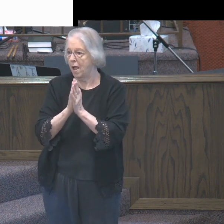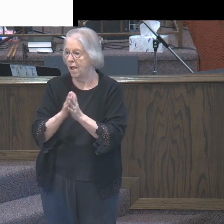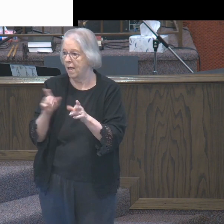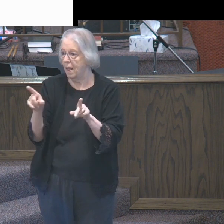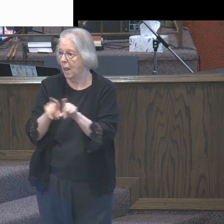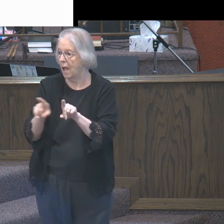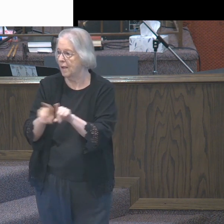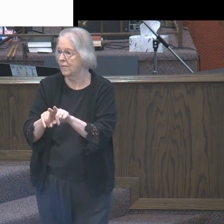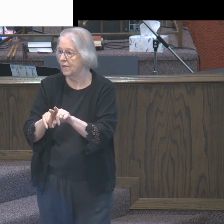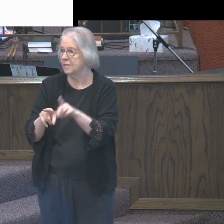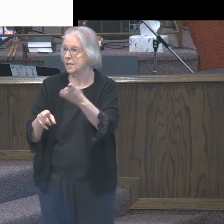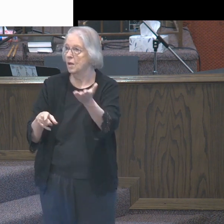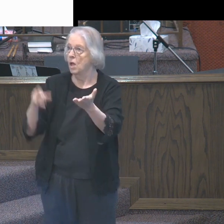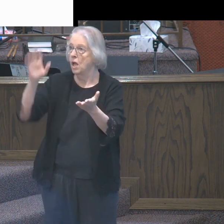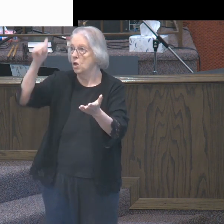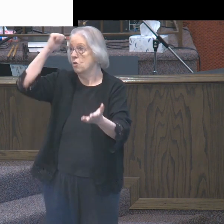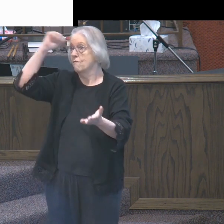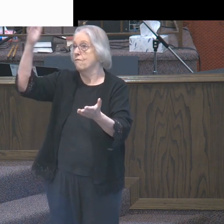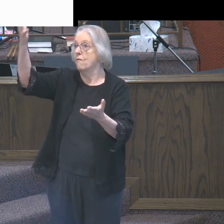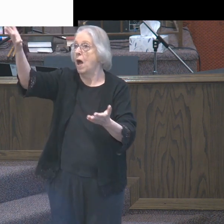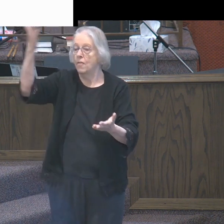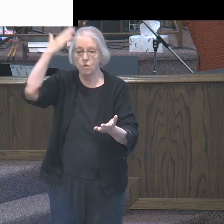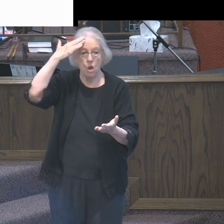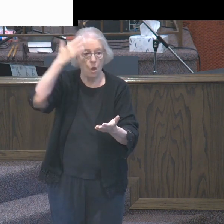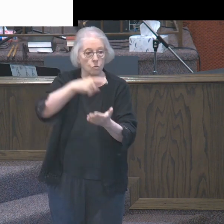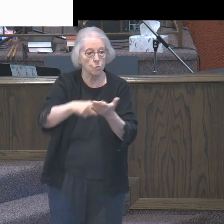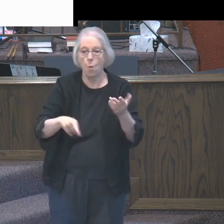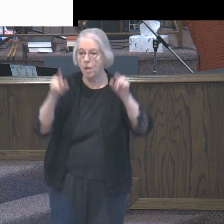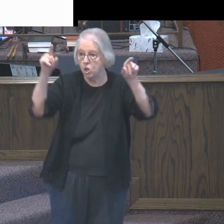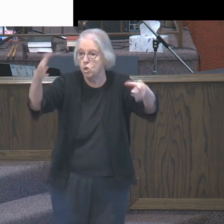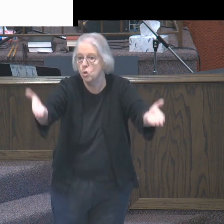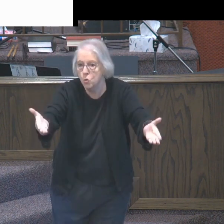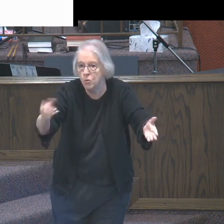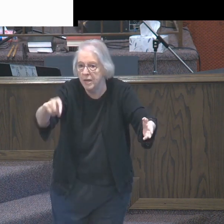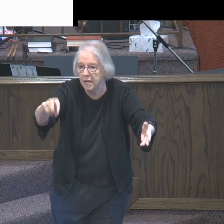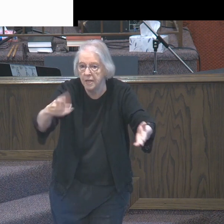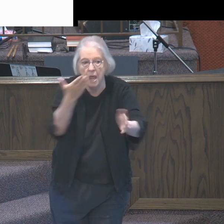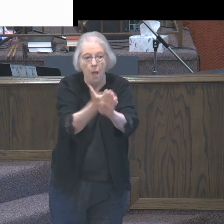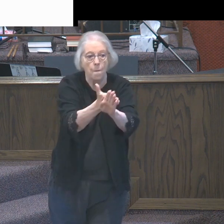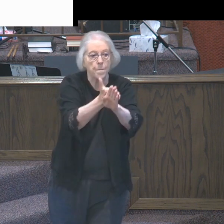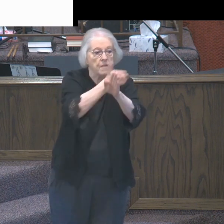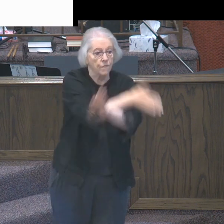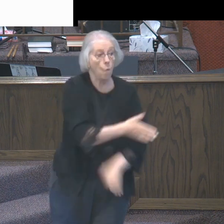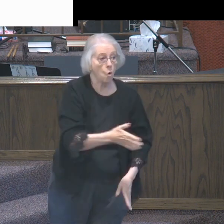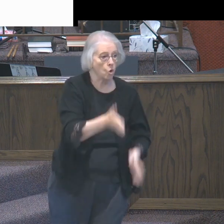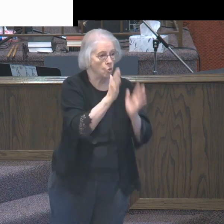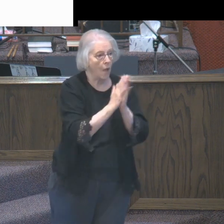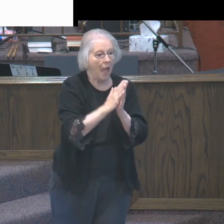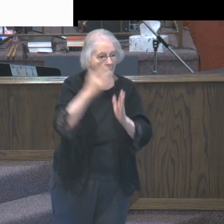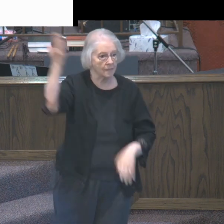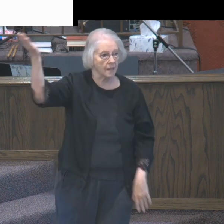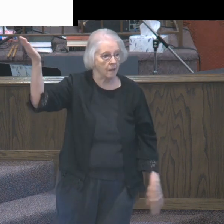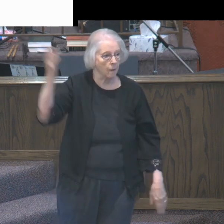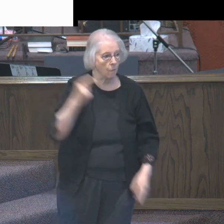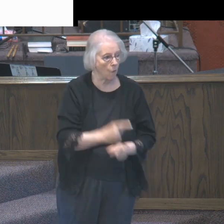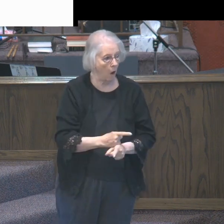characteristics of God. Your Father knows what you need before you ask him. Verse 9, in this manner, now we're going to get to our focus